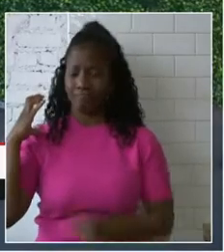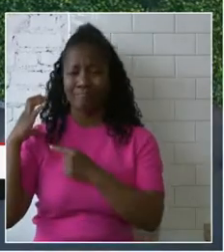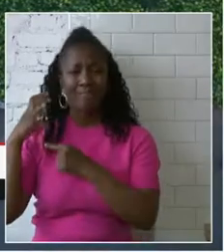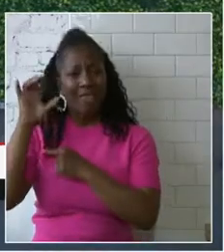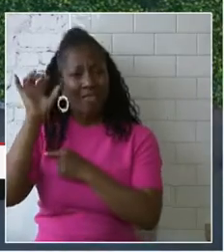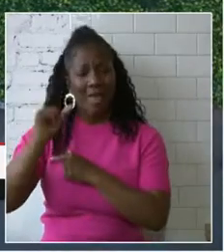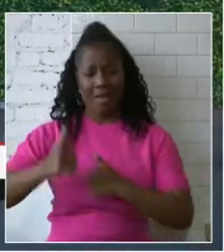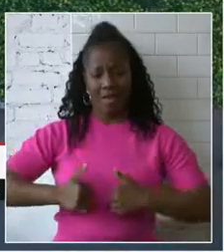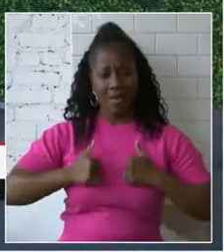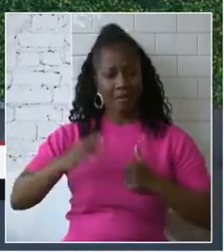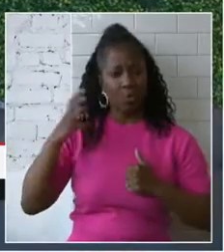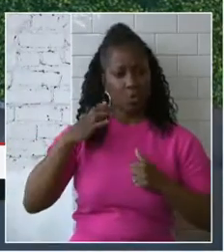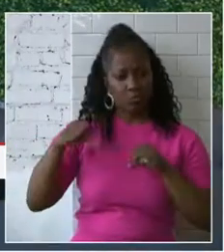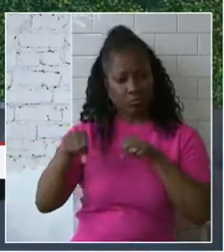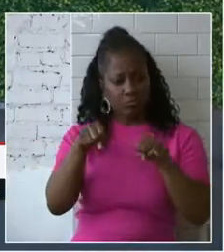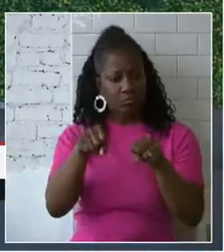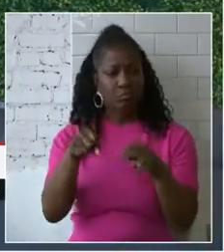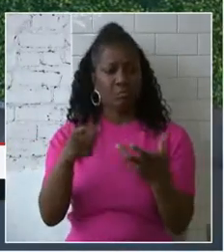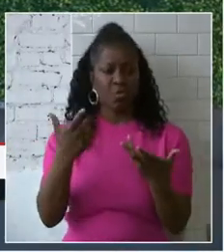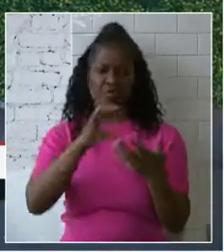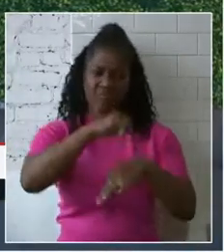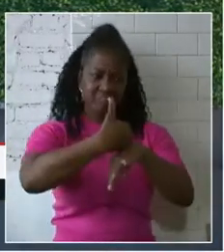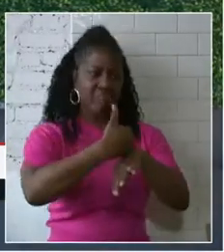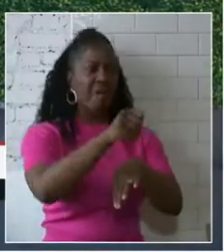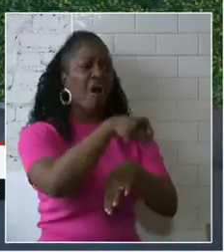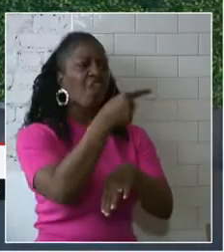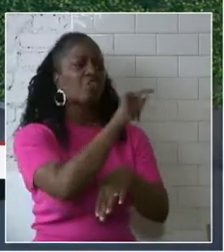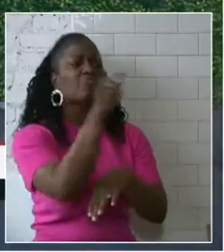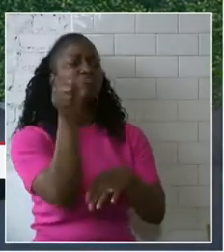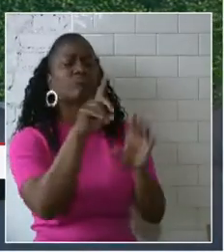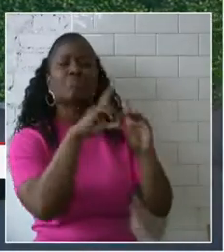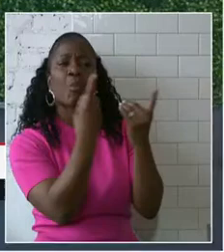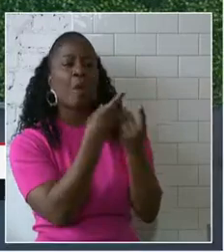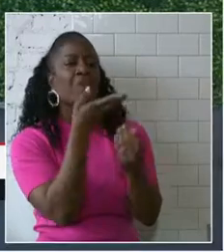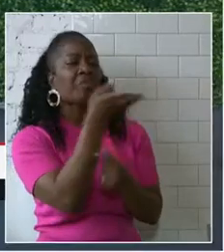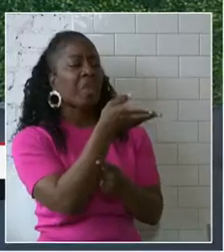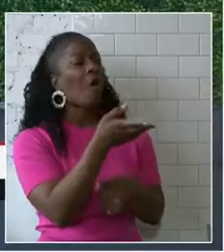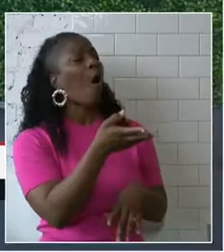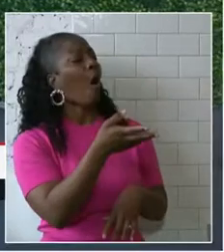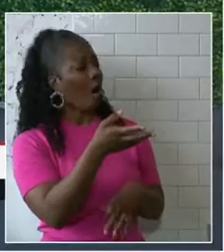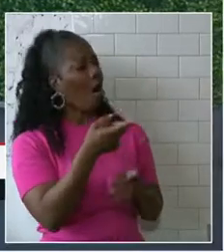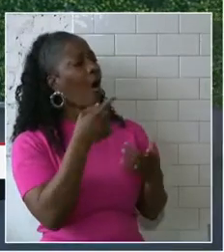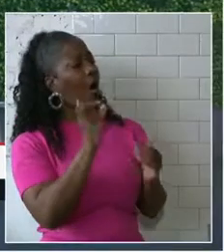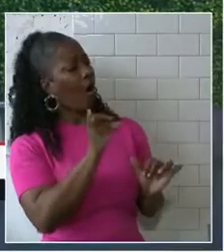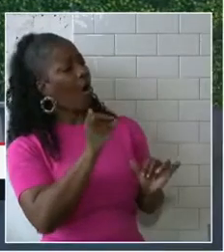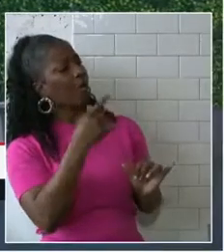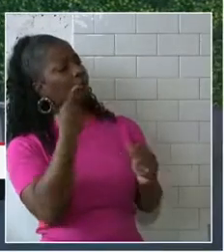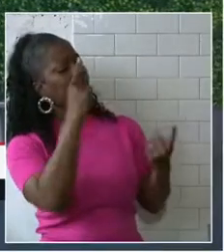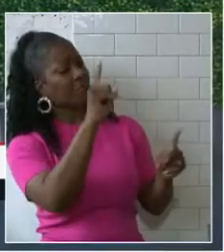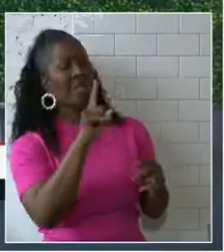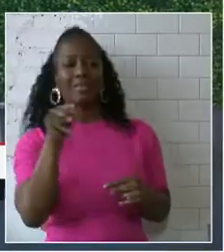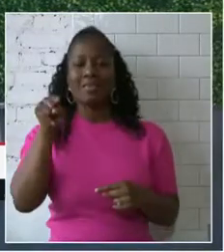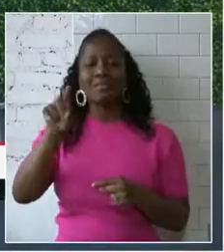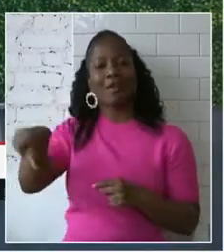coaching strategy in other departments, and this is another